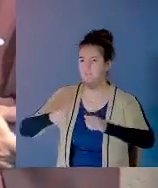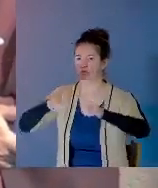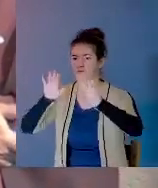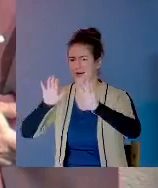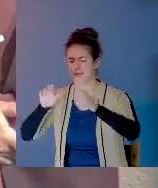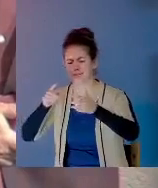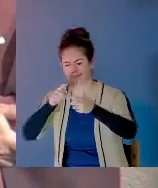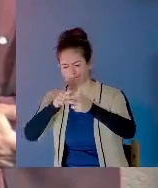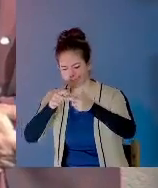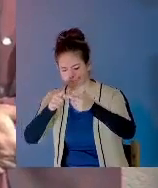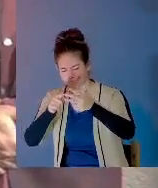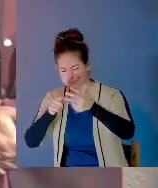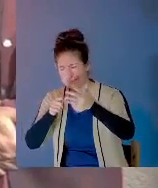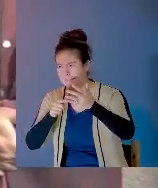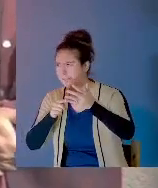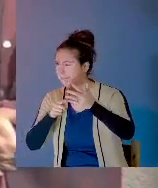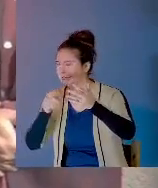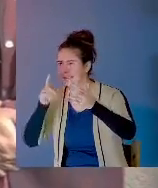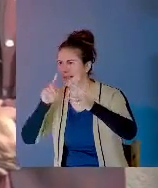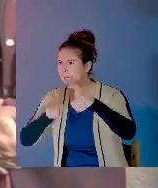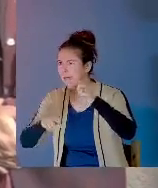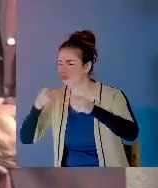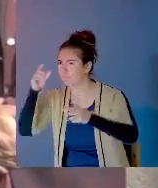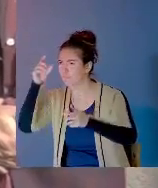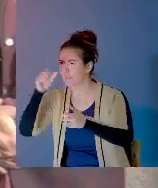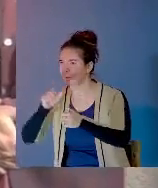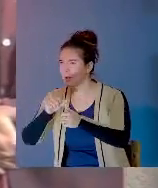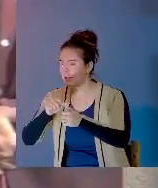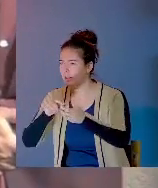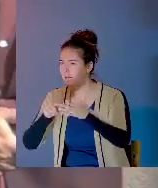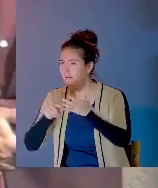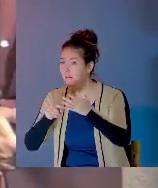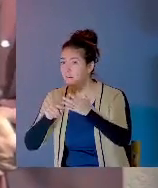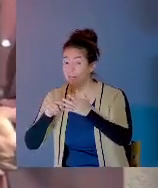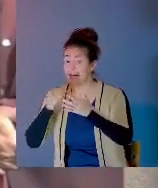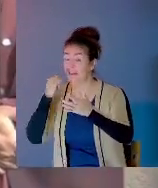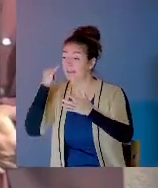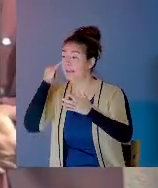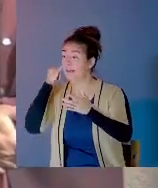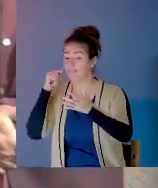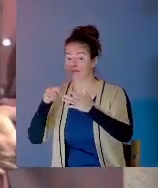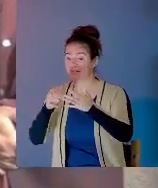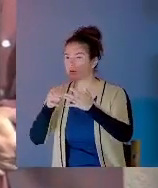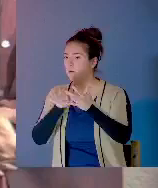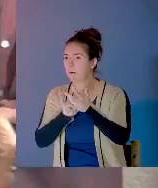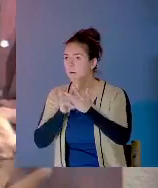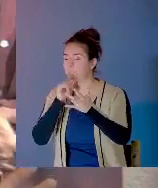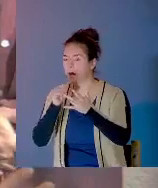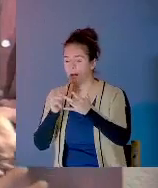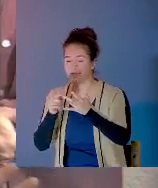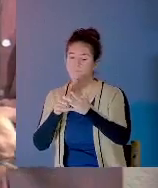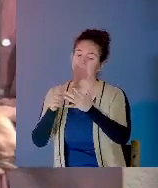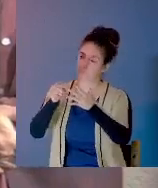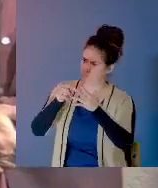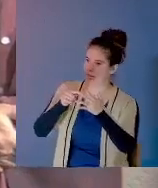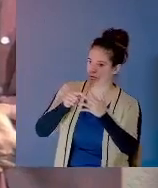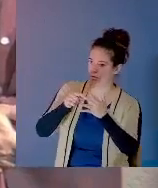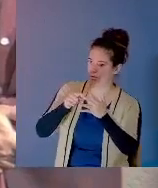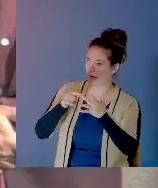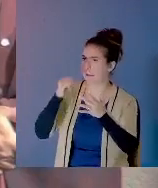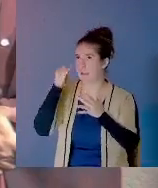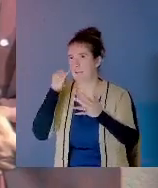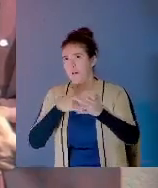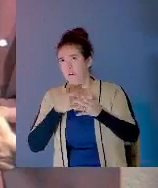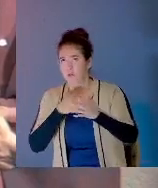now, 5 things that I needed to do. If I wasn't doing one, do the other. If you don't feel like worshiping,